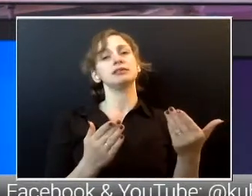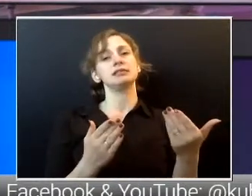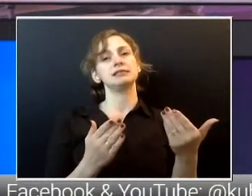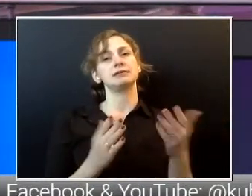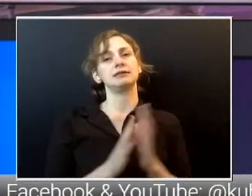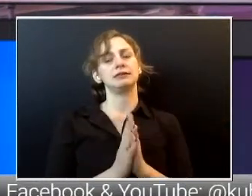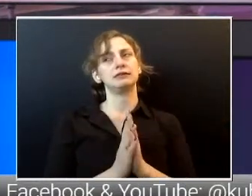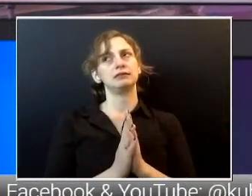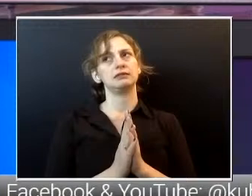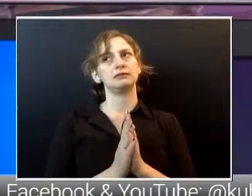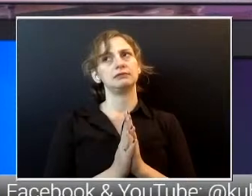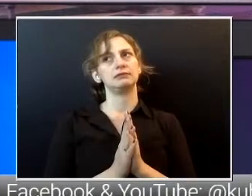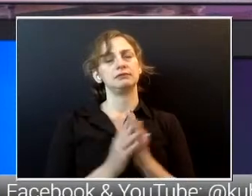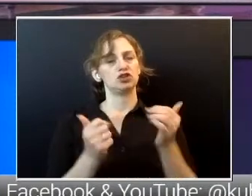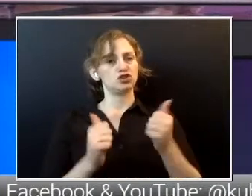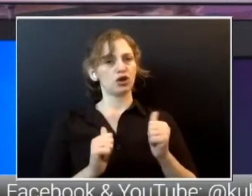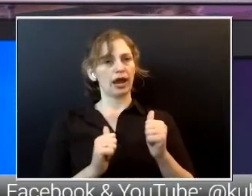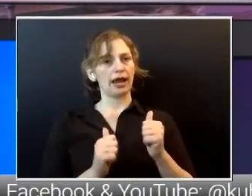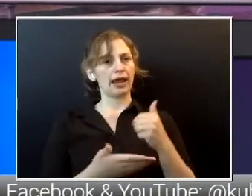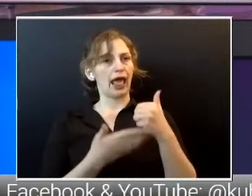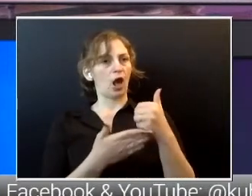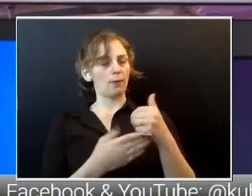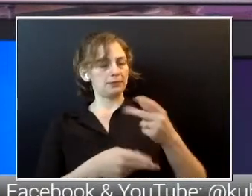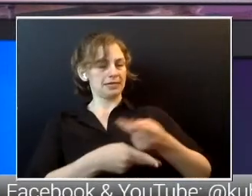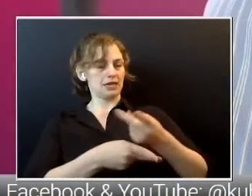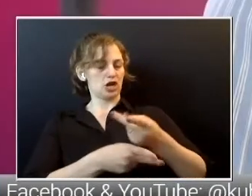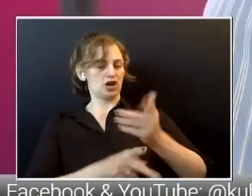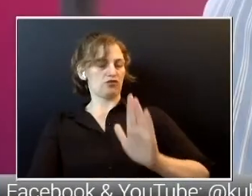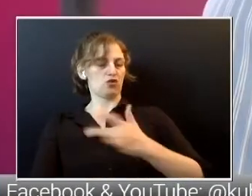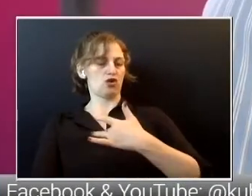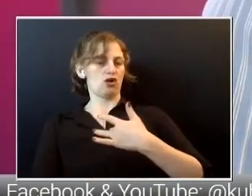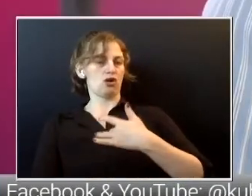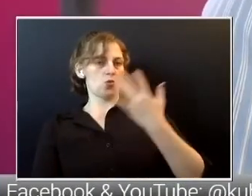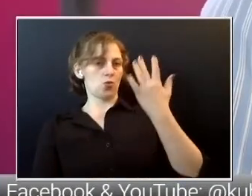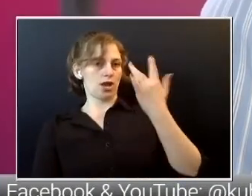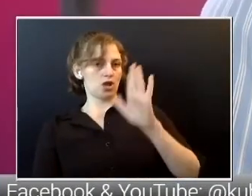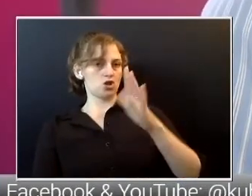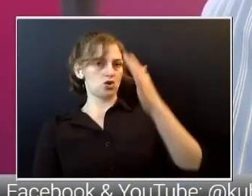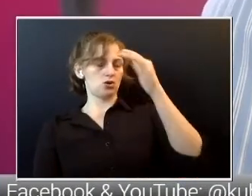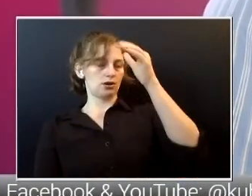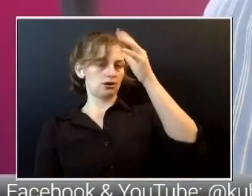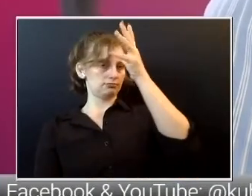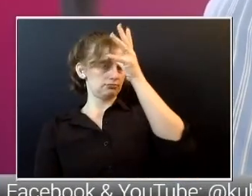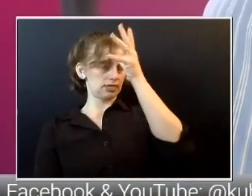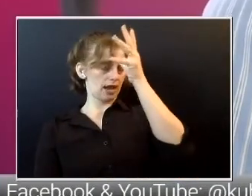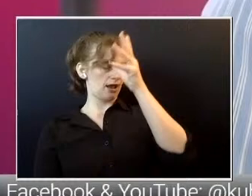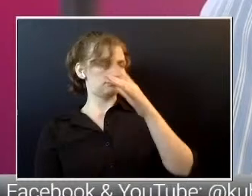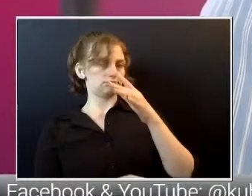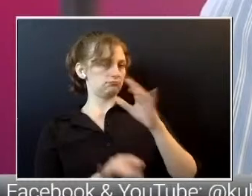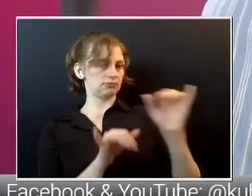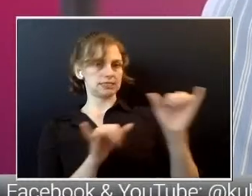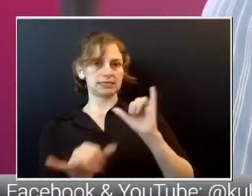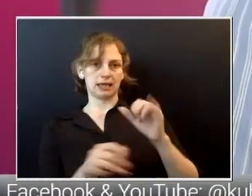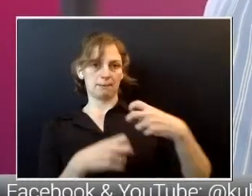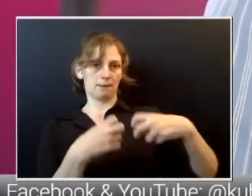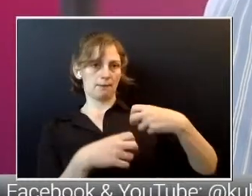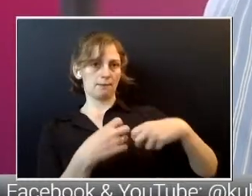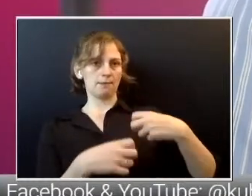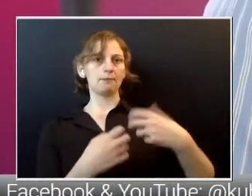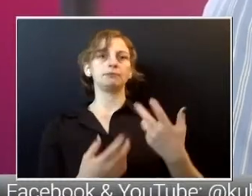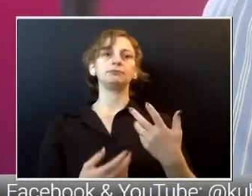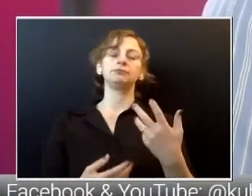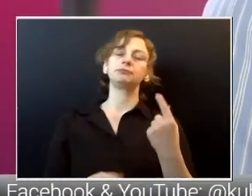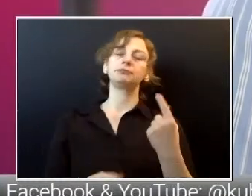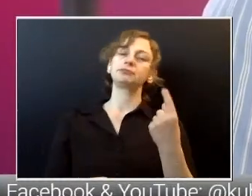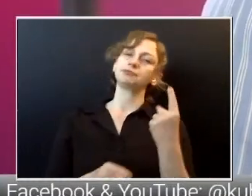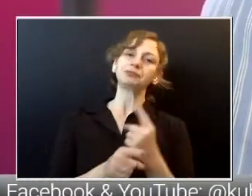preventatively because your dad had suffered this same thing? No, because when my dad dissected, his surgeon didn't tell us that it could be,